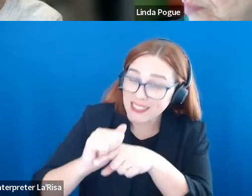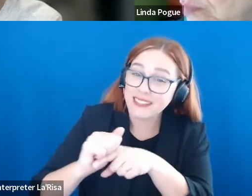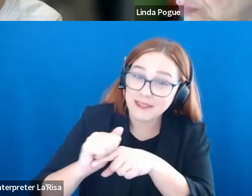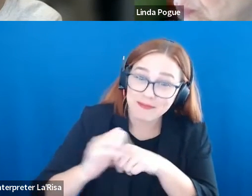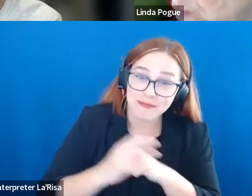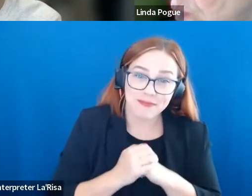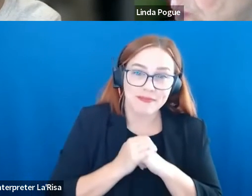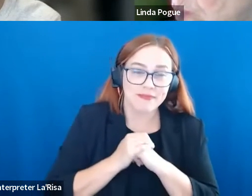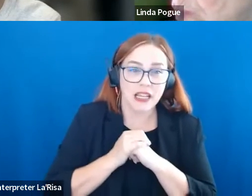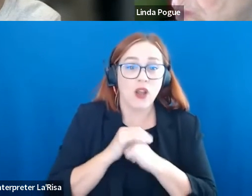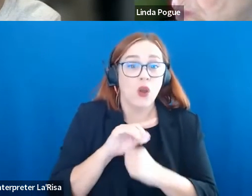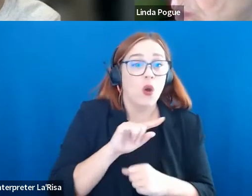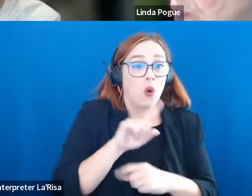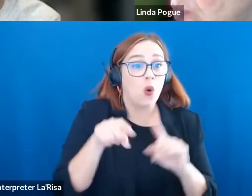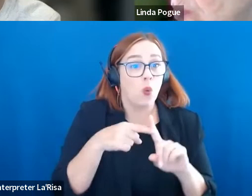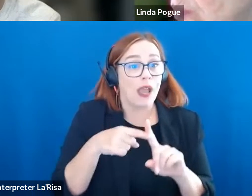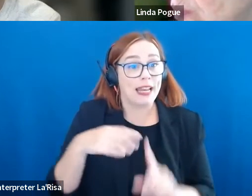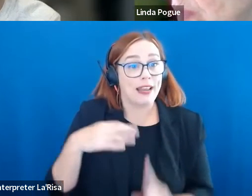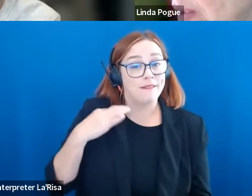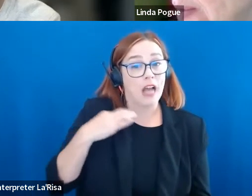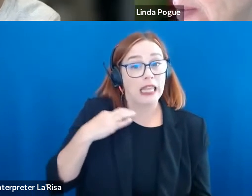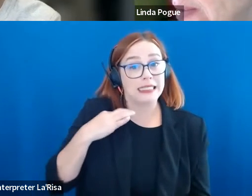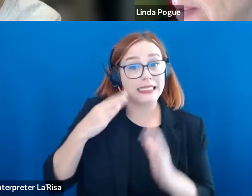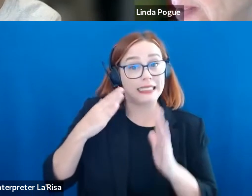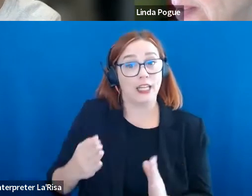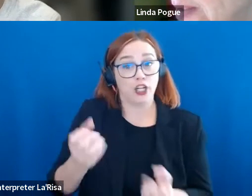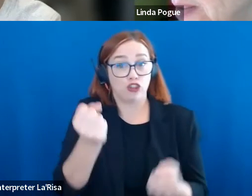And then, you know, when it comes to our volunteer driver program, boy,